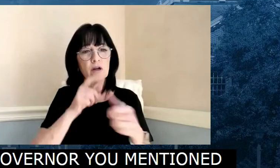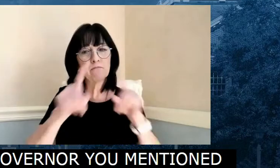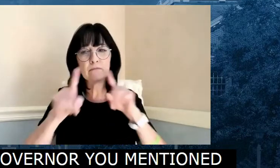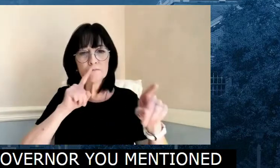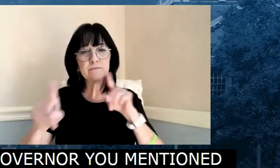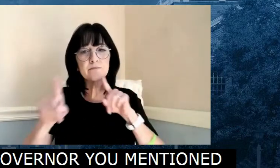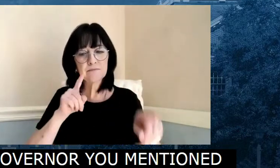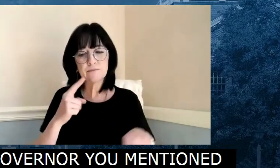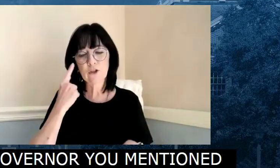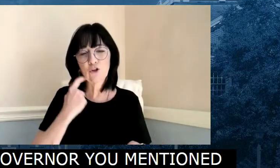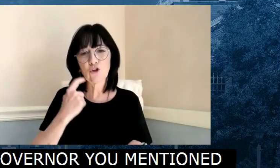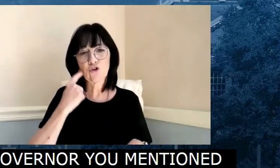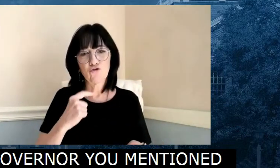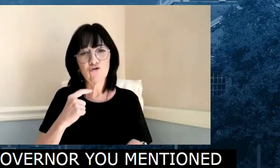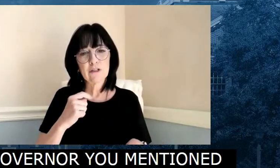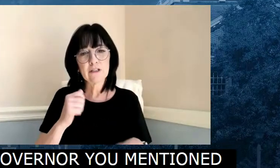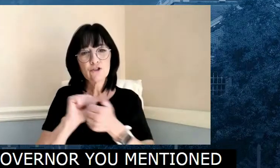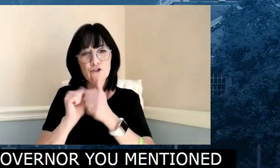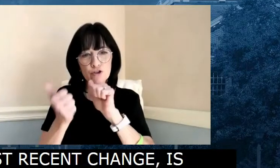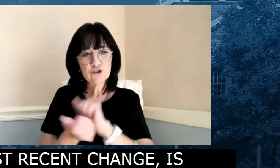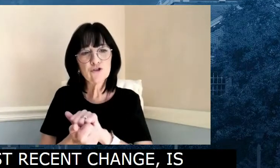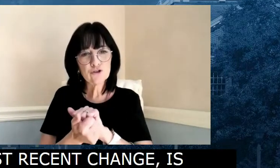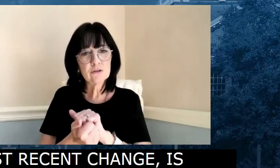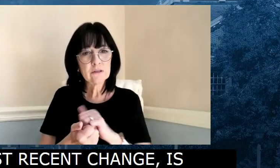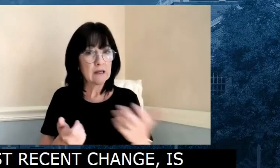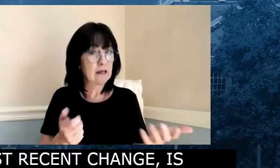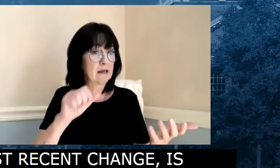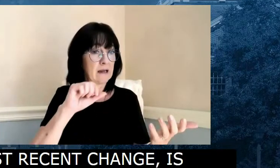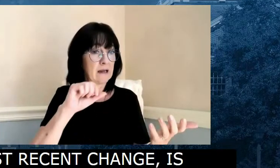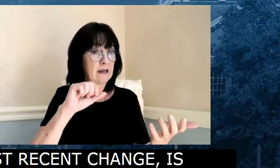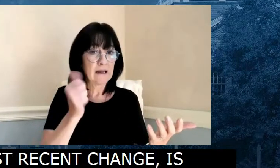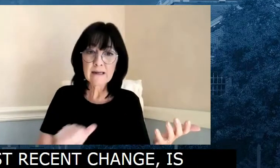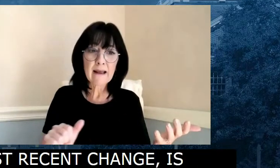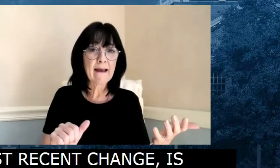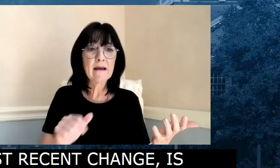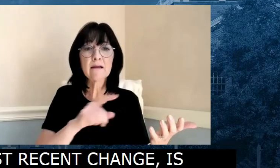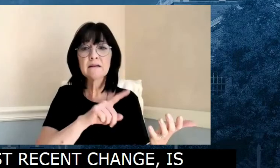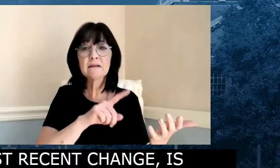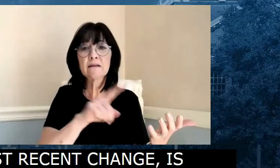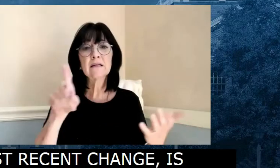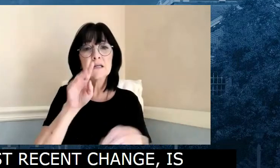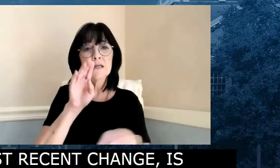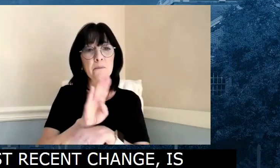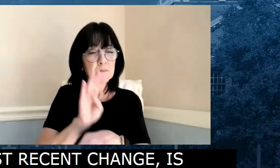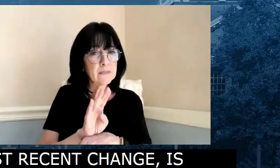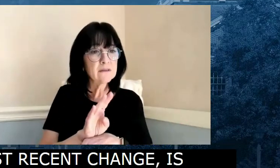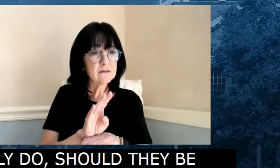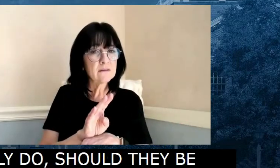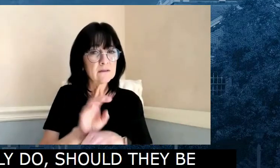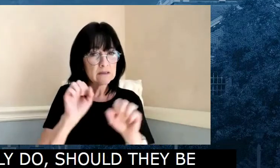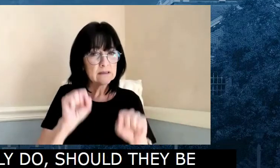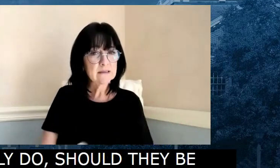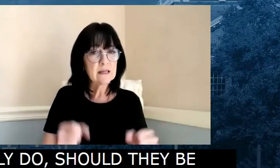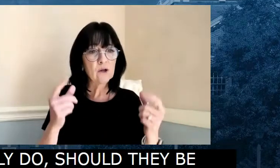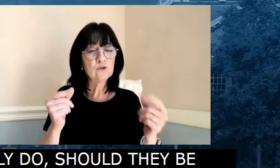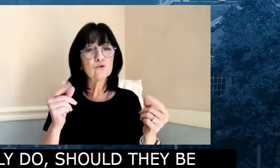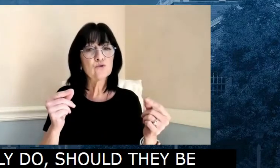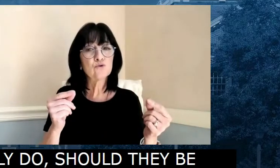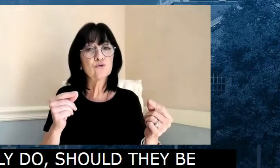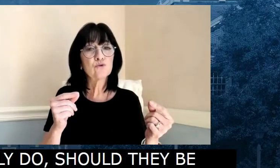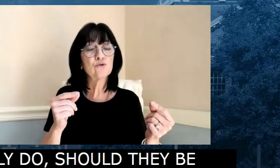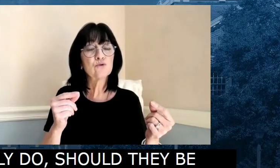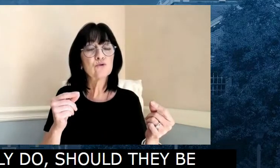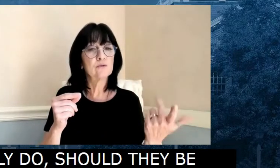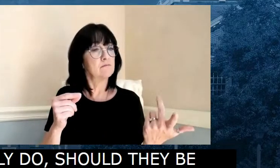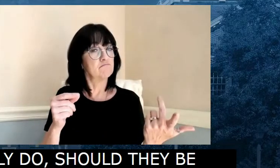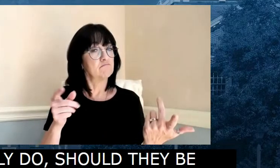Is there anything businesses can really do? Should they be asking people if they're vaccinated, or is this just kind of